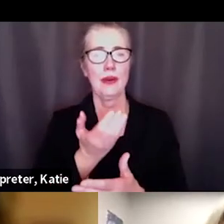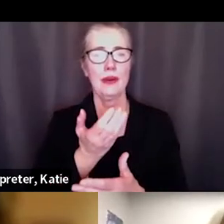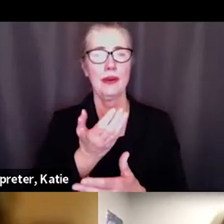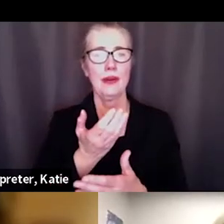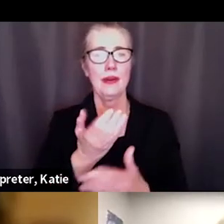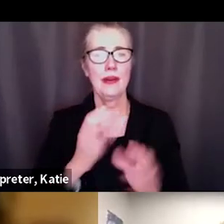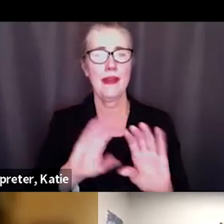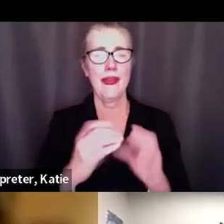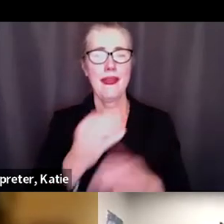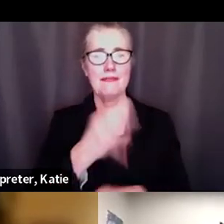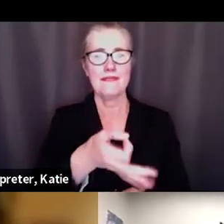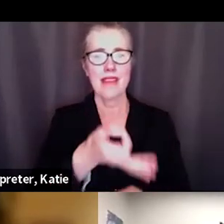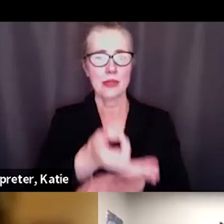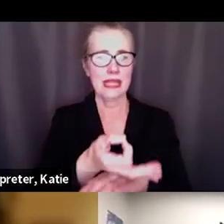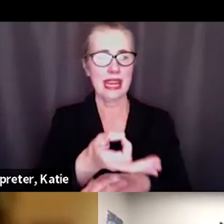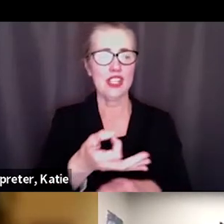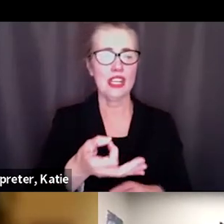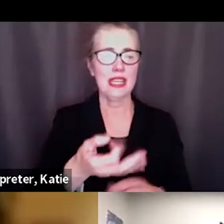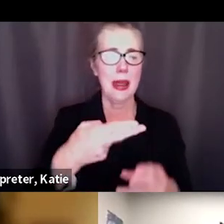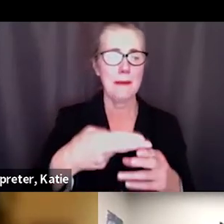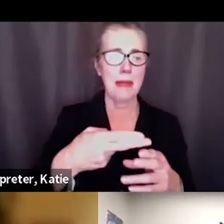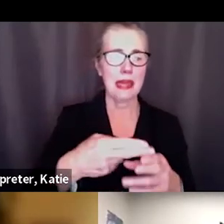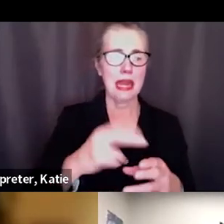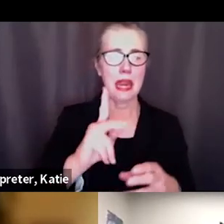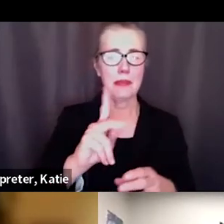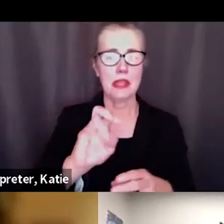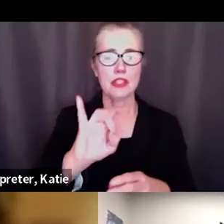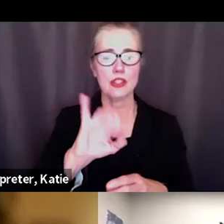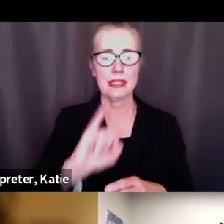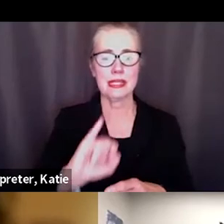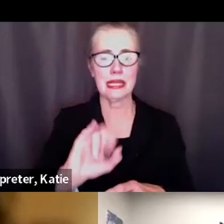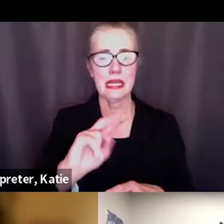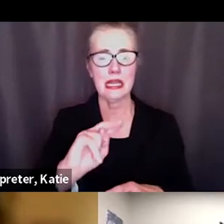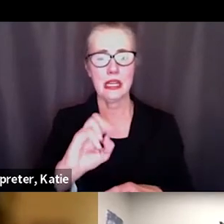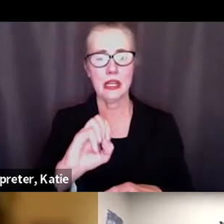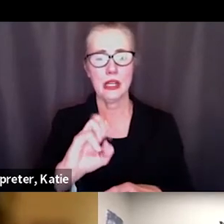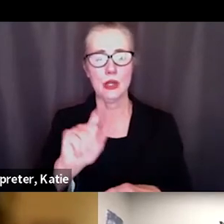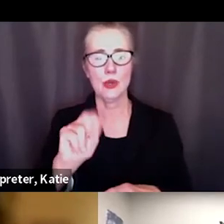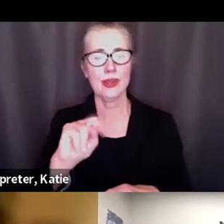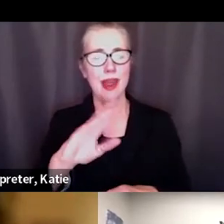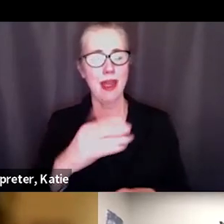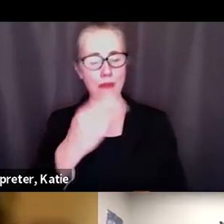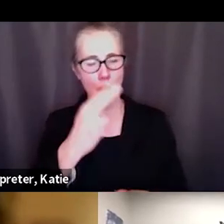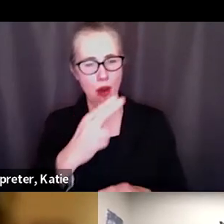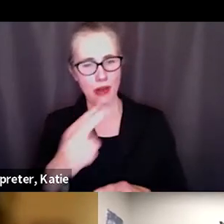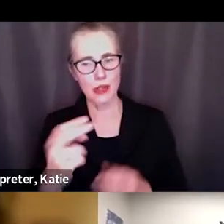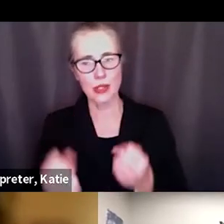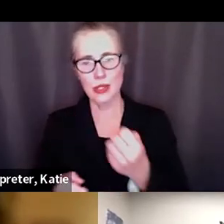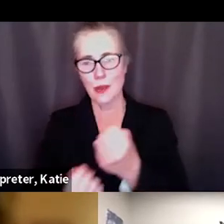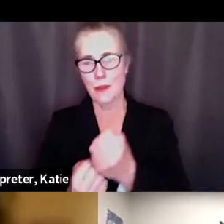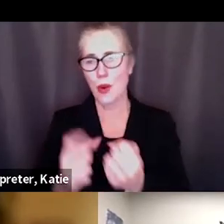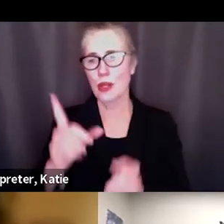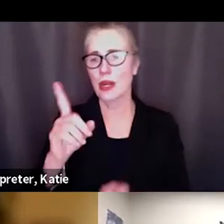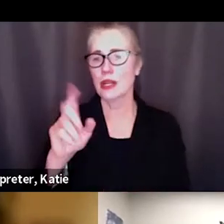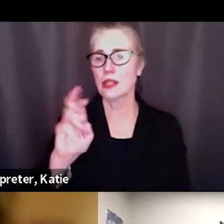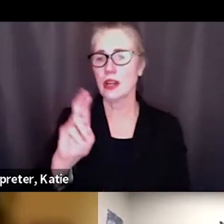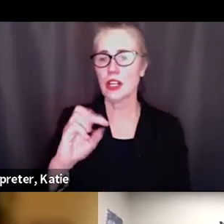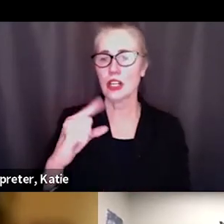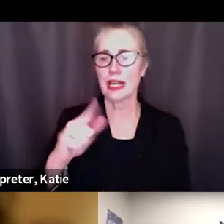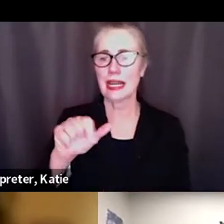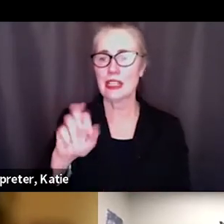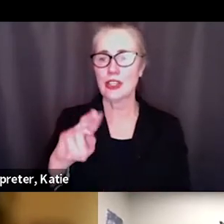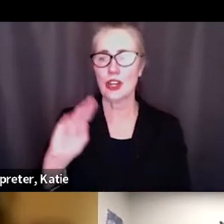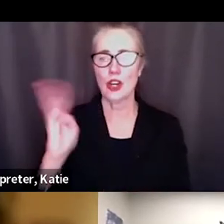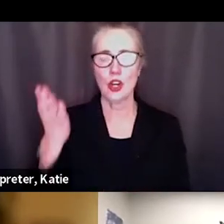hello board members my name is christy newton and i am honored to be here tonight to support dr glaser in her presentation i